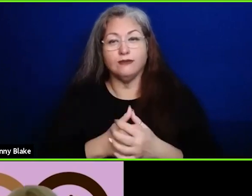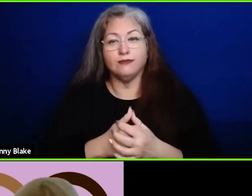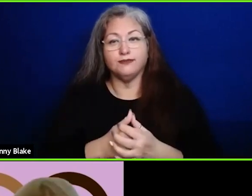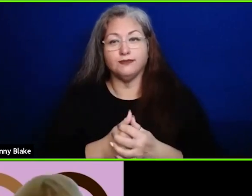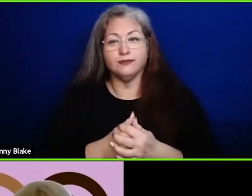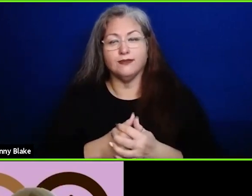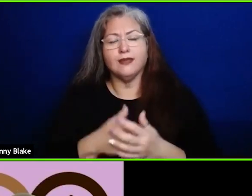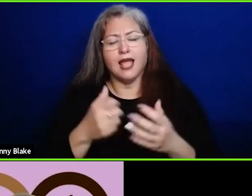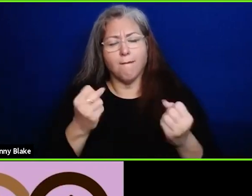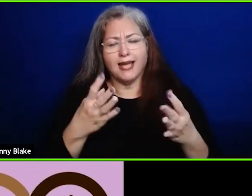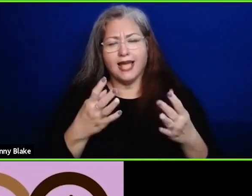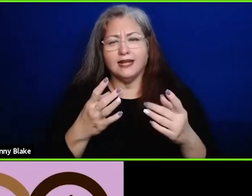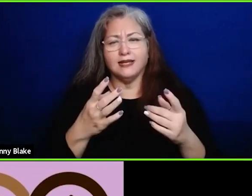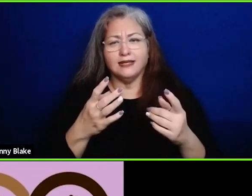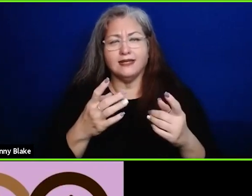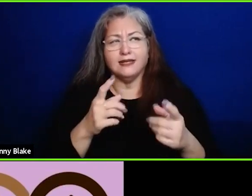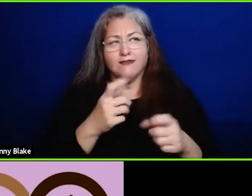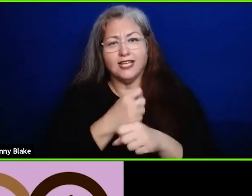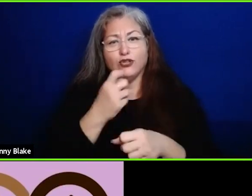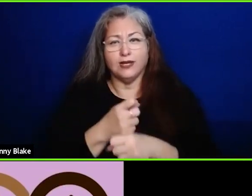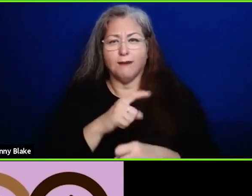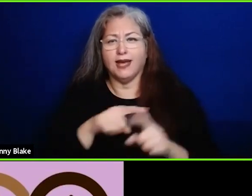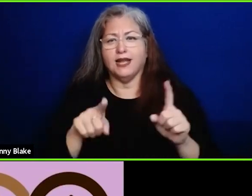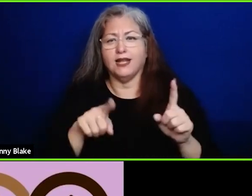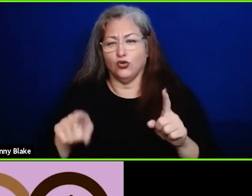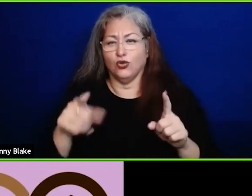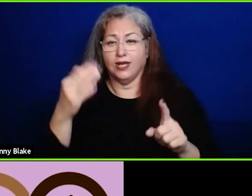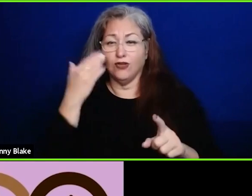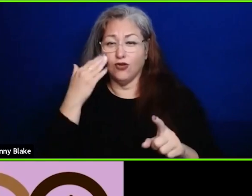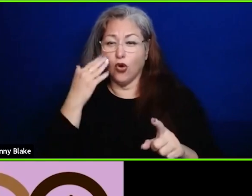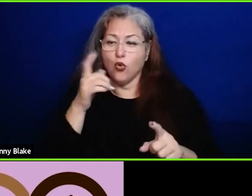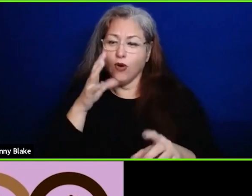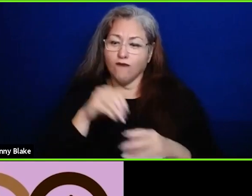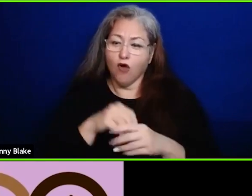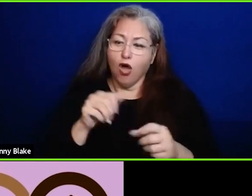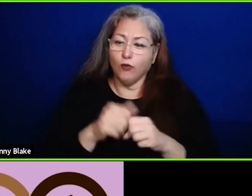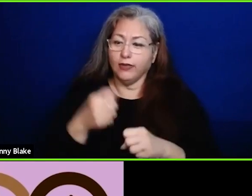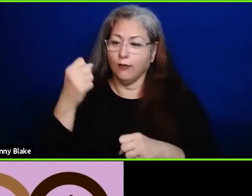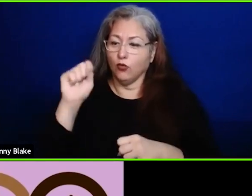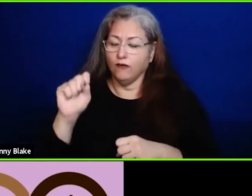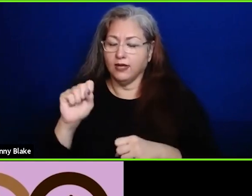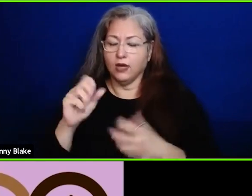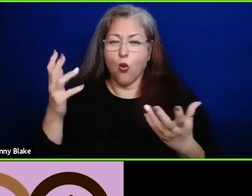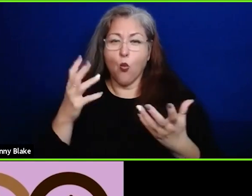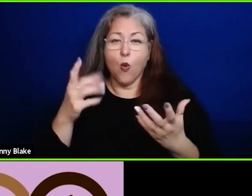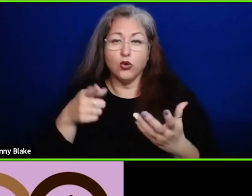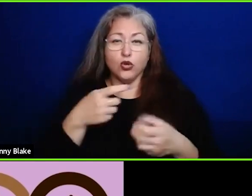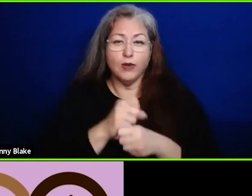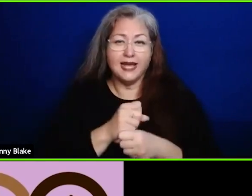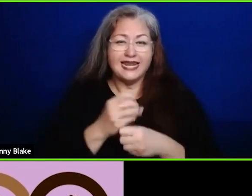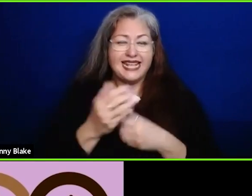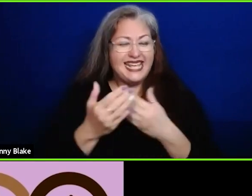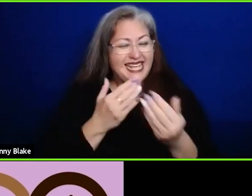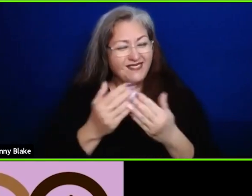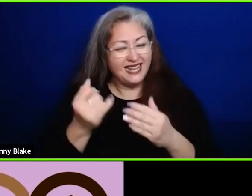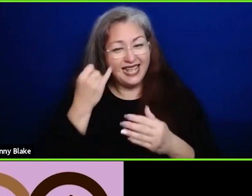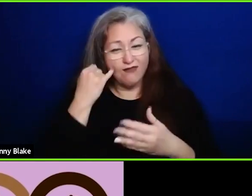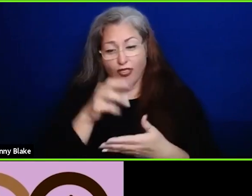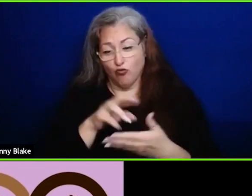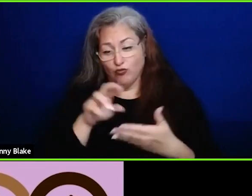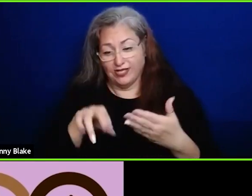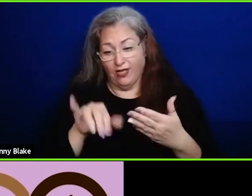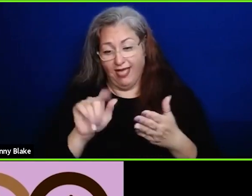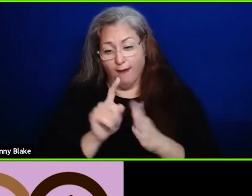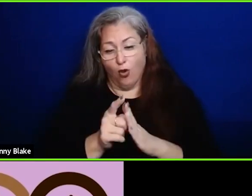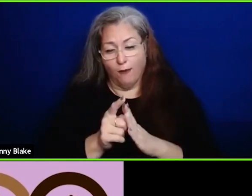And there are victories, and anybody knows this who's been in movements. What gets created, even if the outcome at that moment